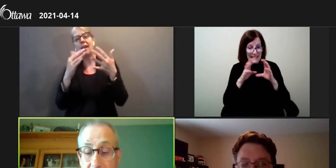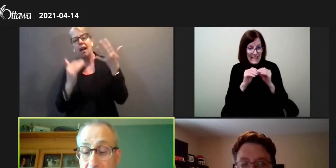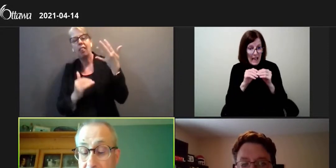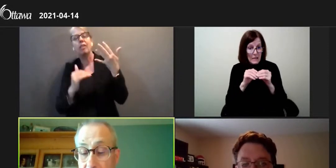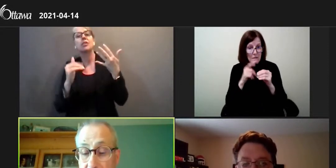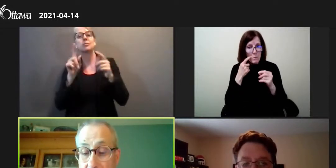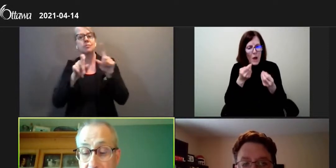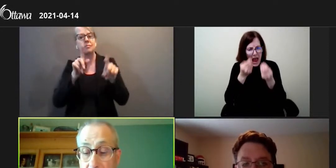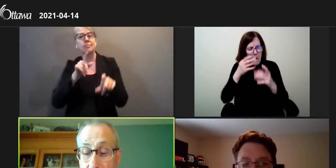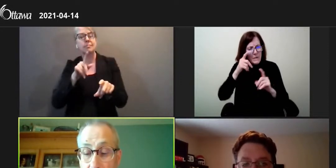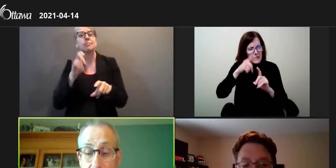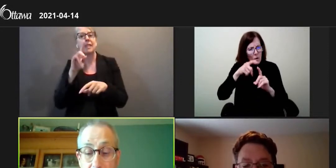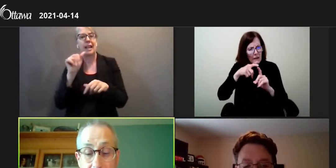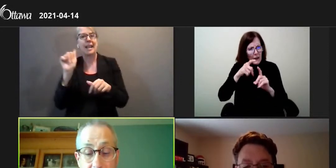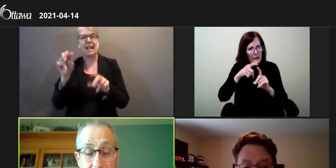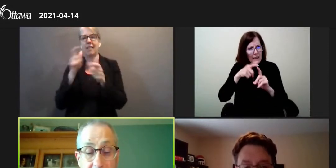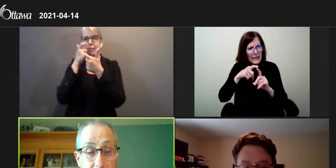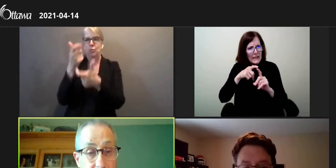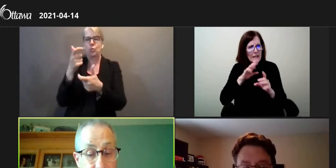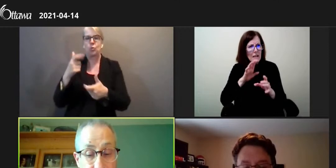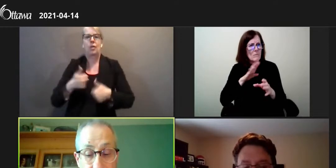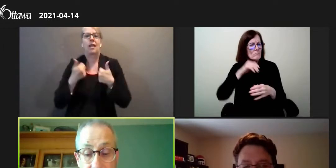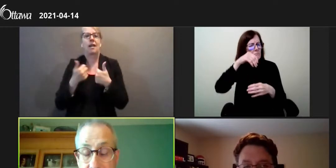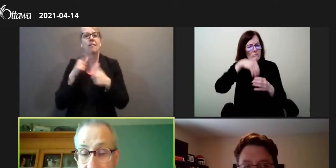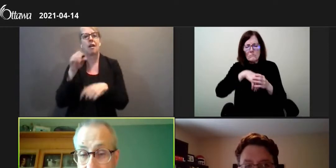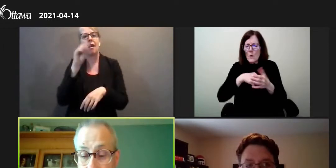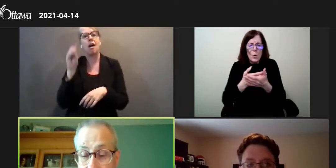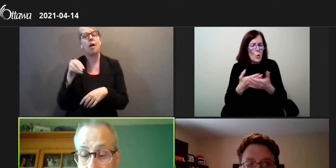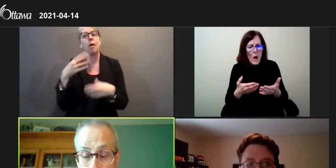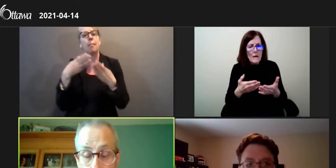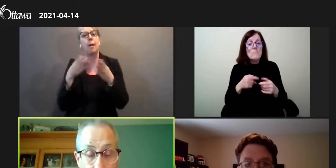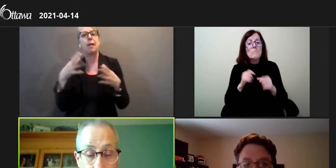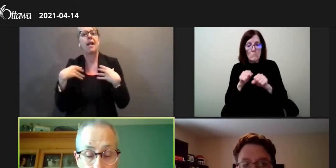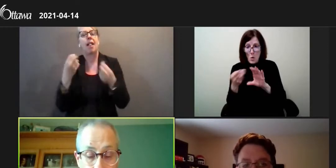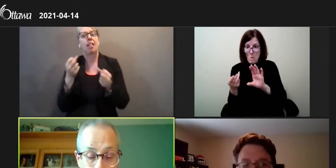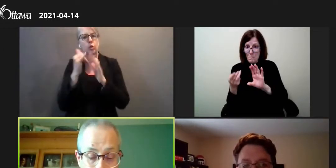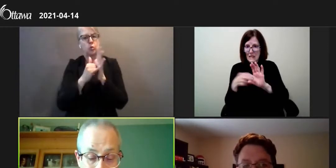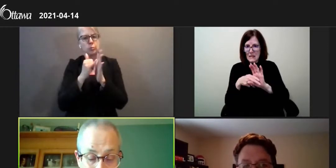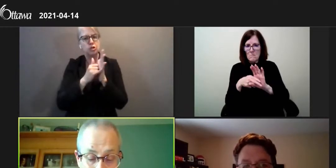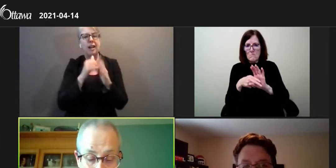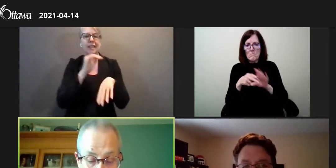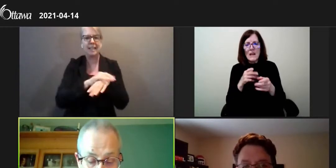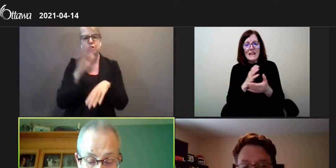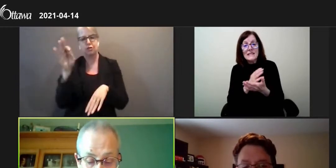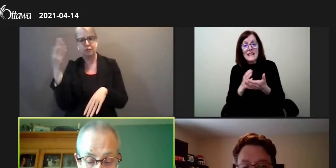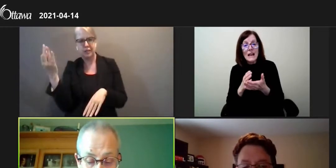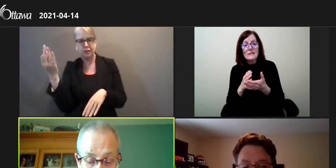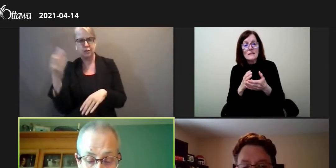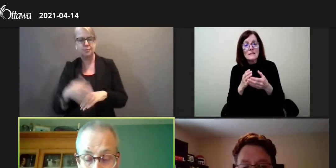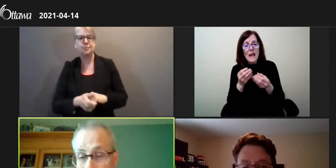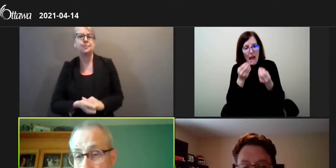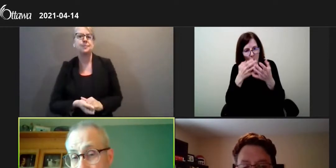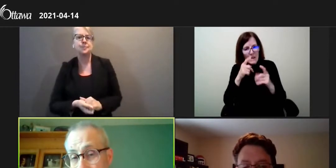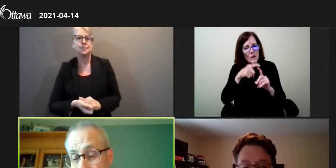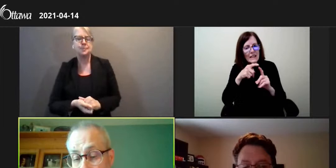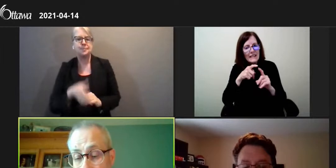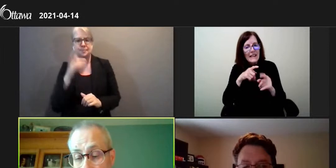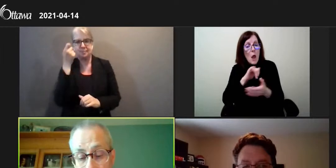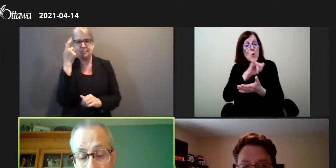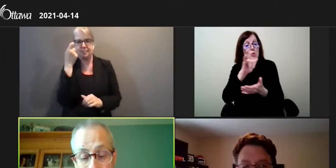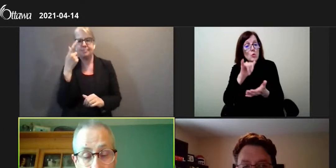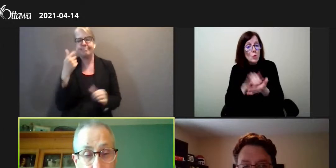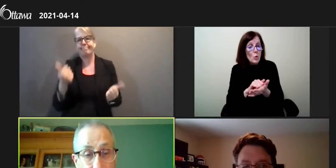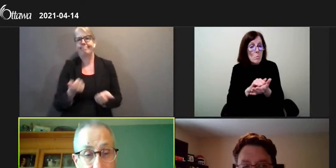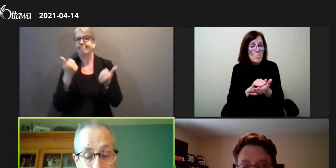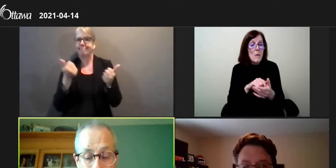can also be viewed live on Ottawa Public Health's YouTube channel in French or English. We know that there's a lot